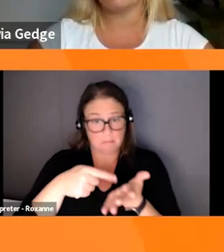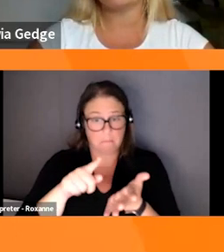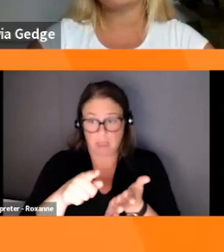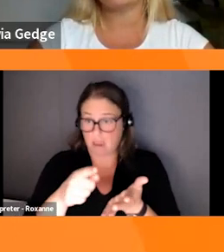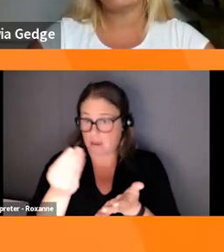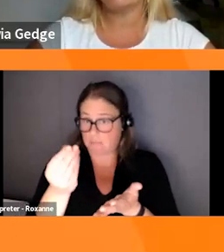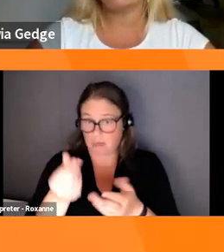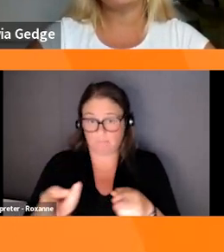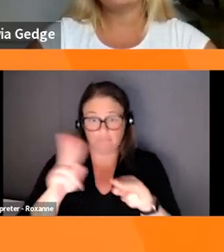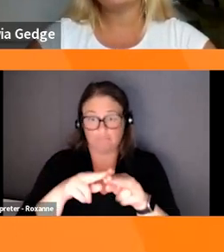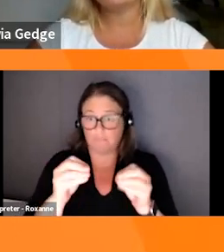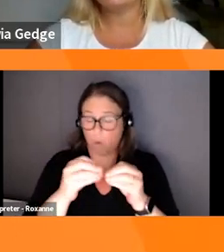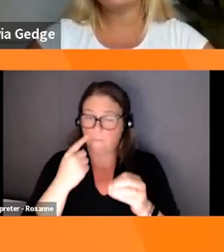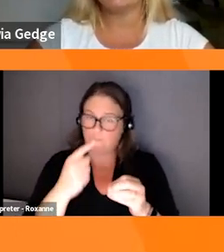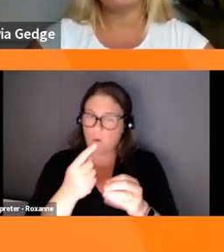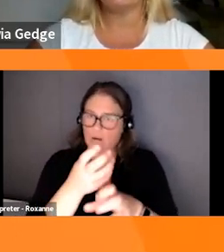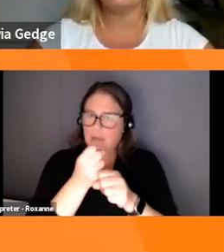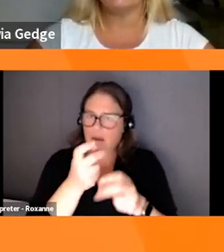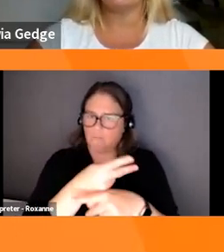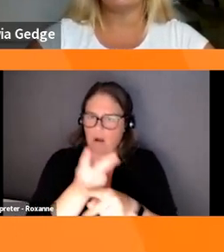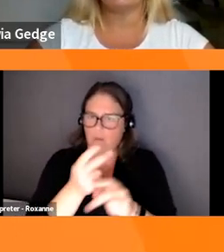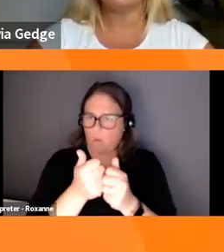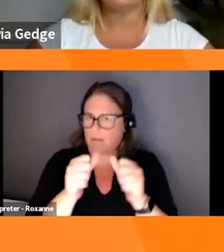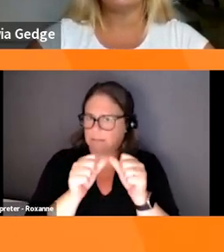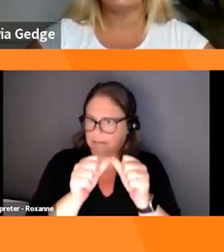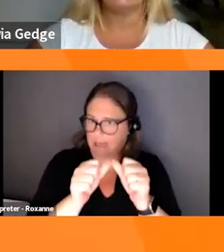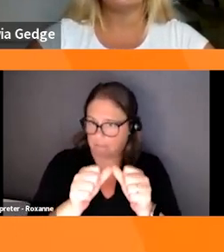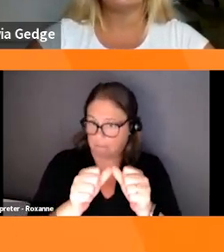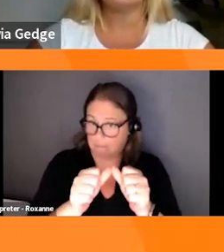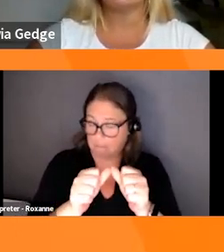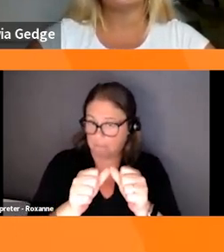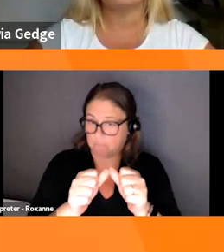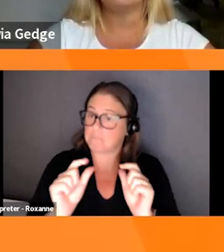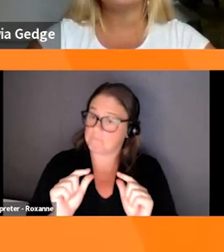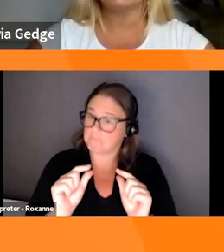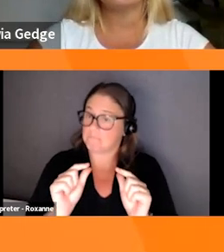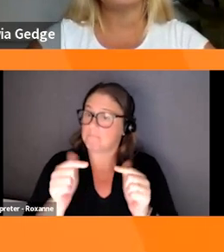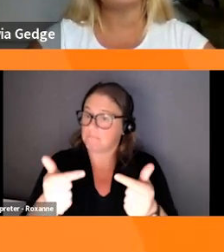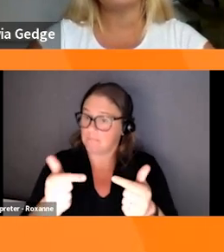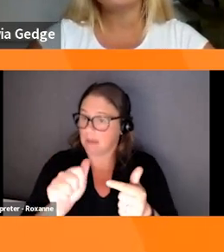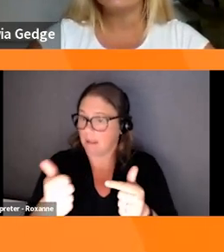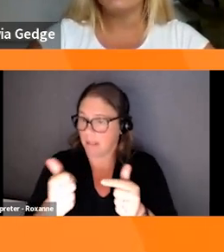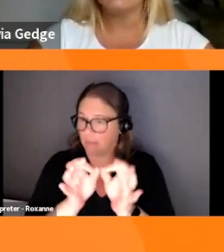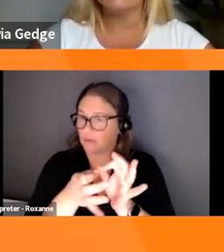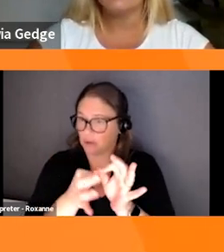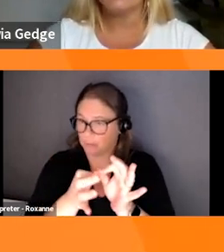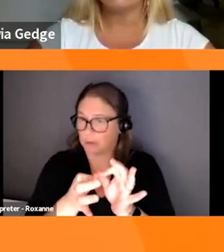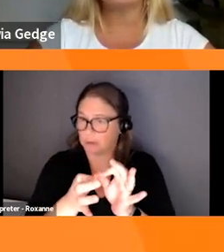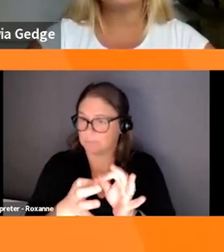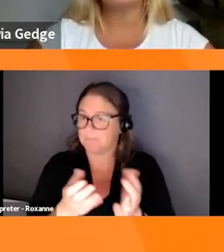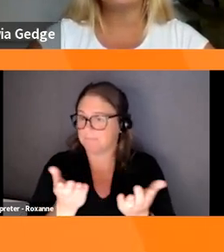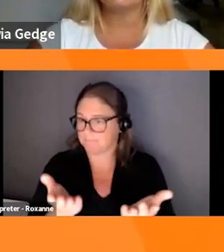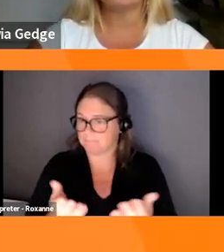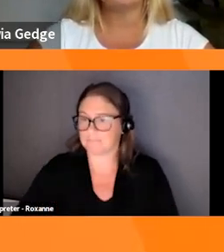sustainable products. And this is sort of something new. According to Nelson, 73% of global consumers